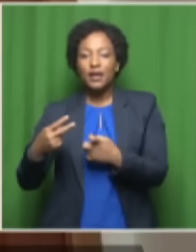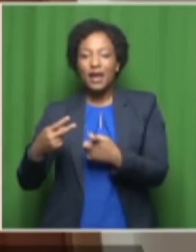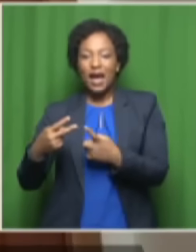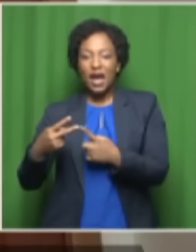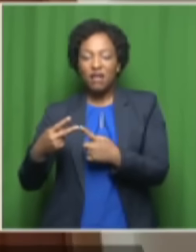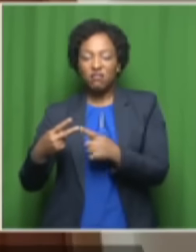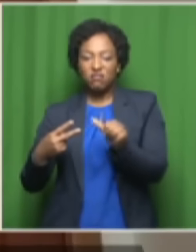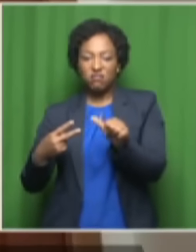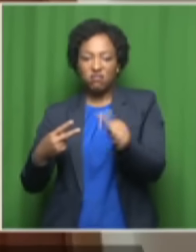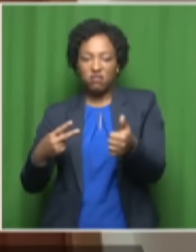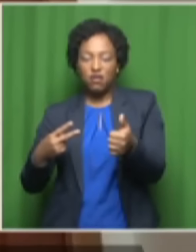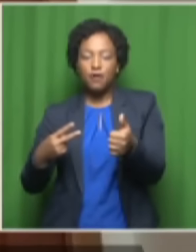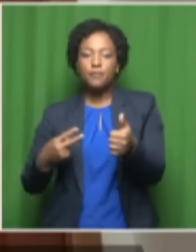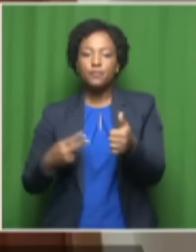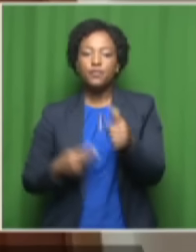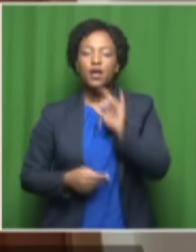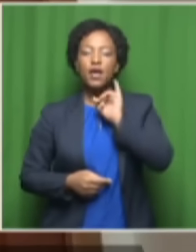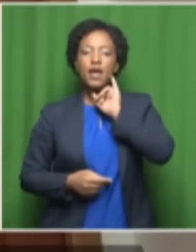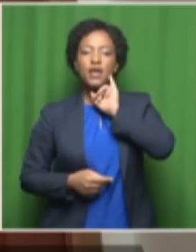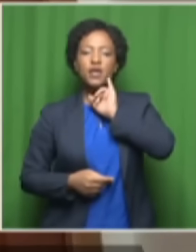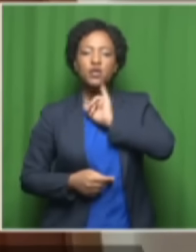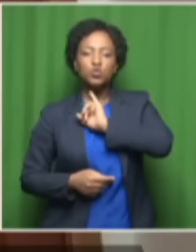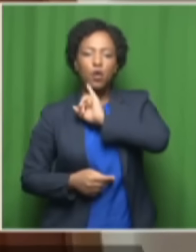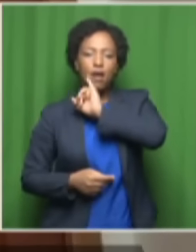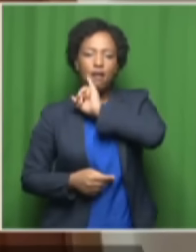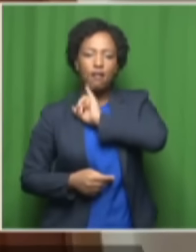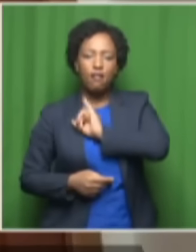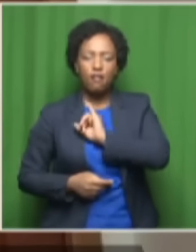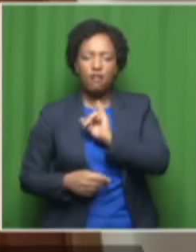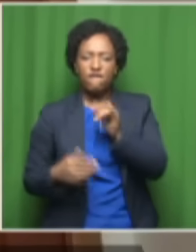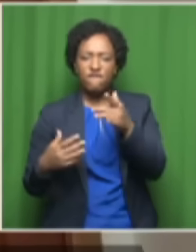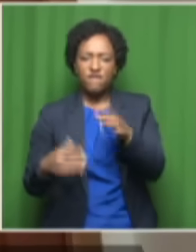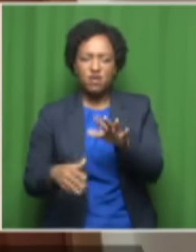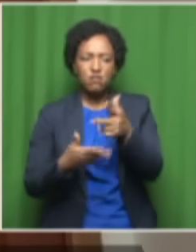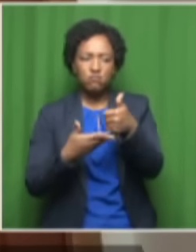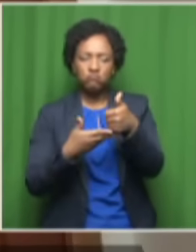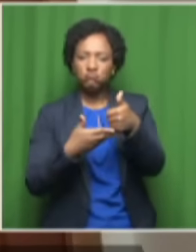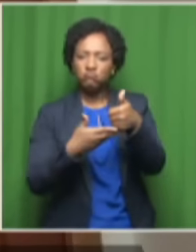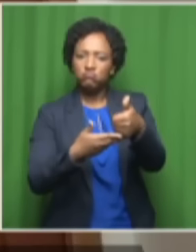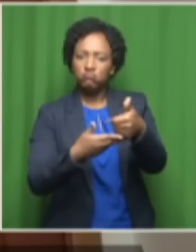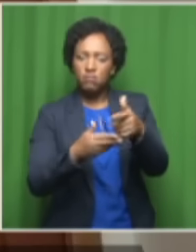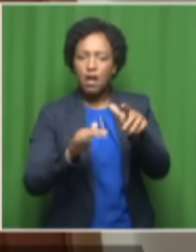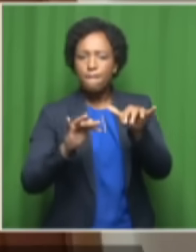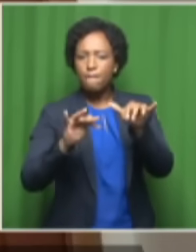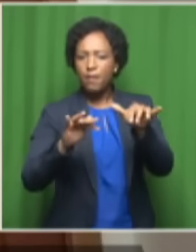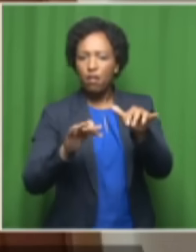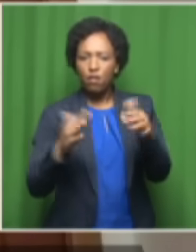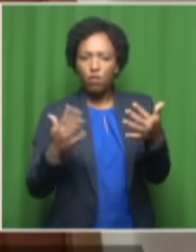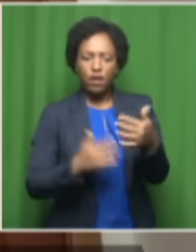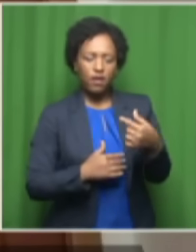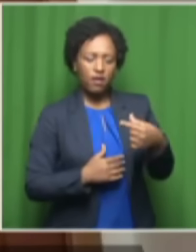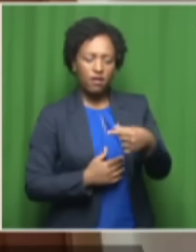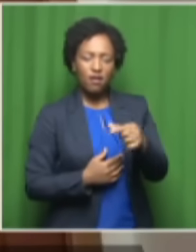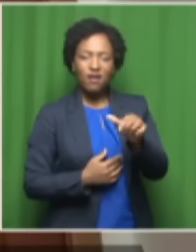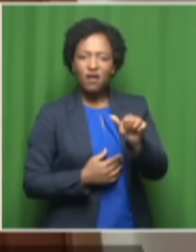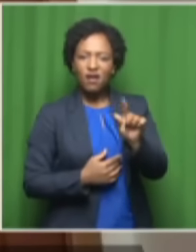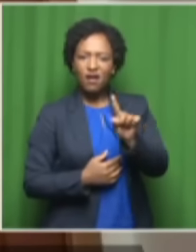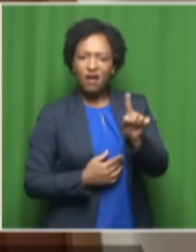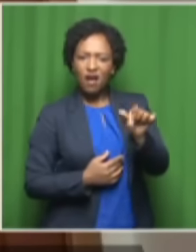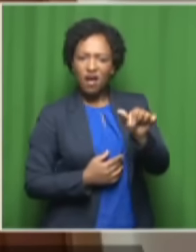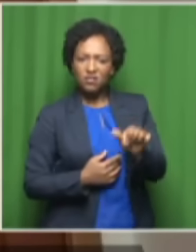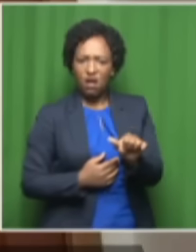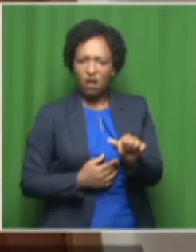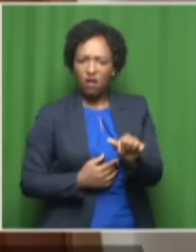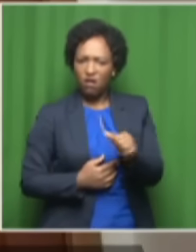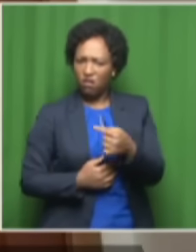Israel's humanitarian actions and interventions in Gaza, basically trying to put paid to the